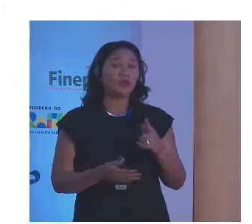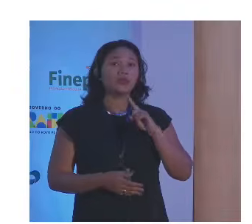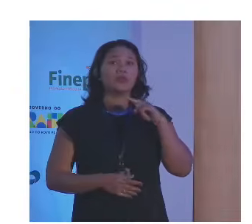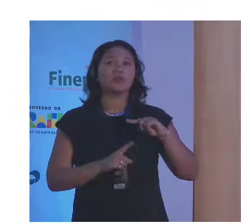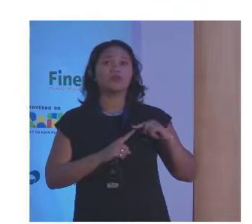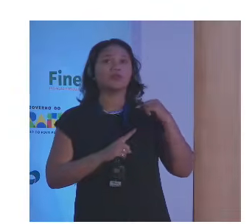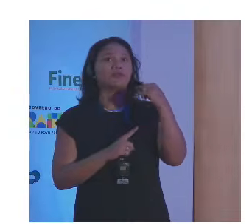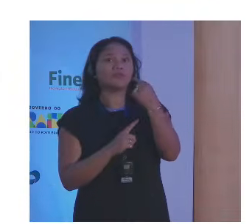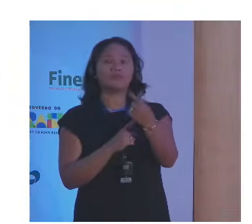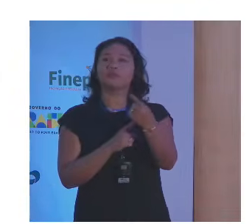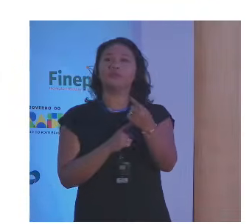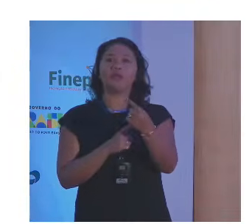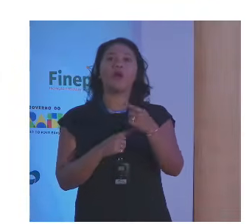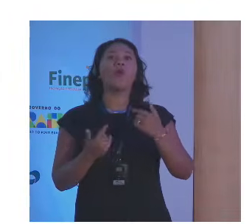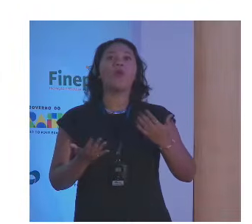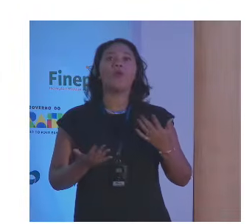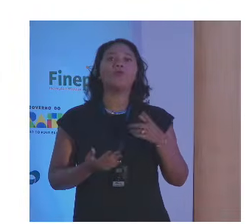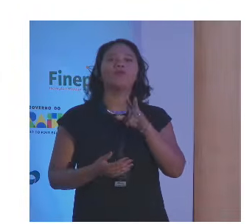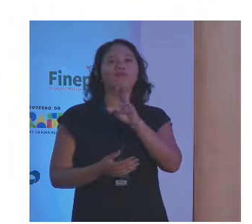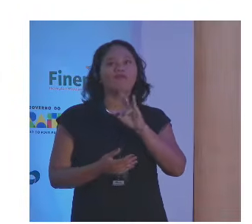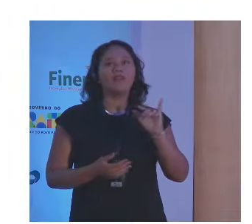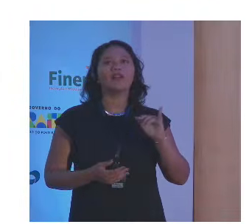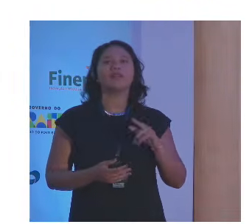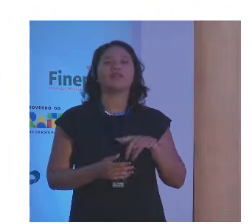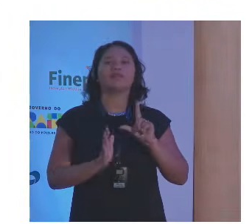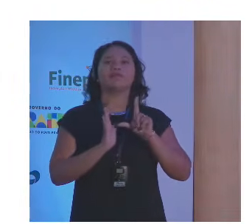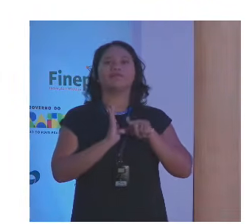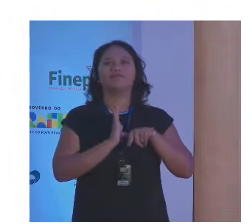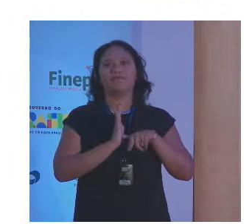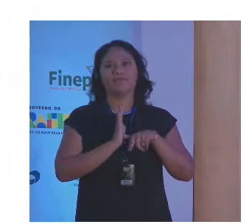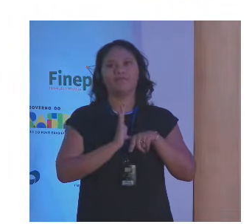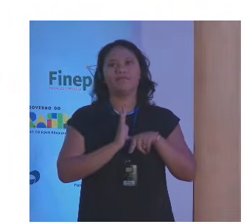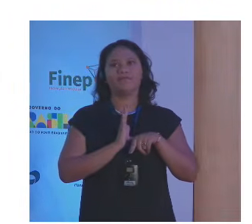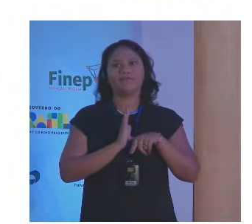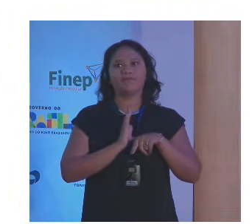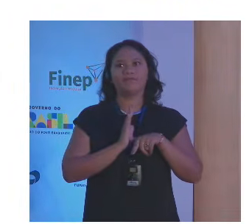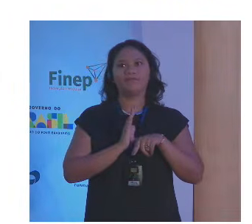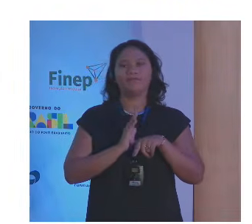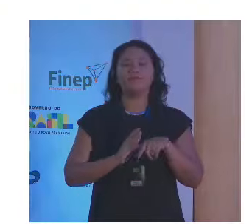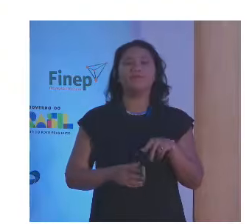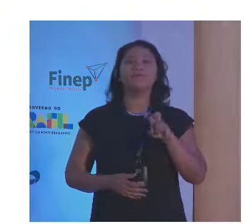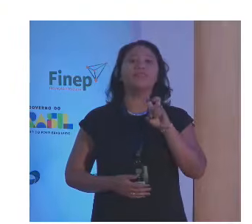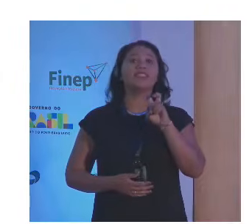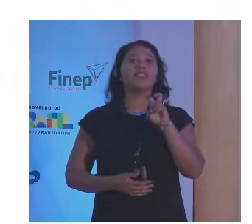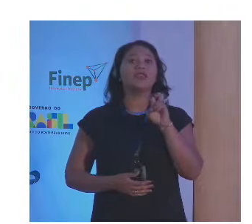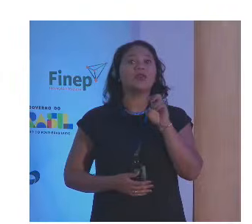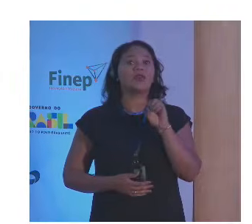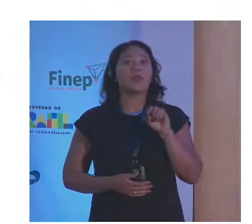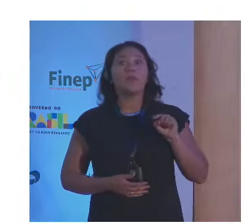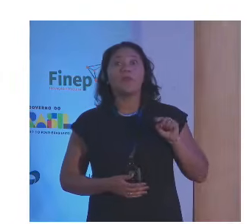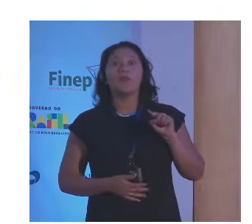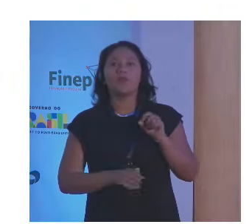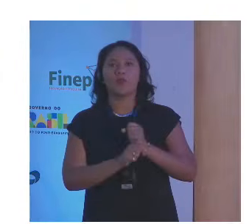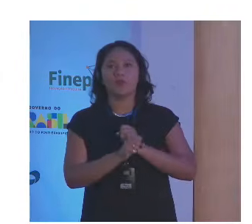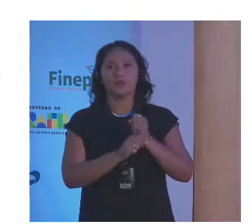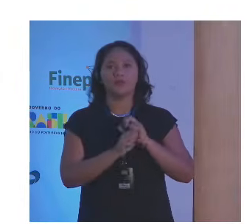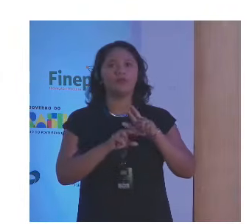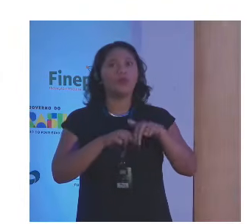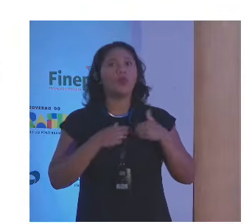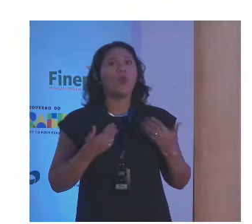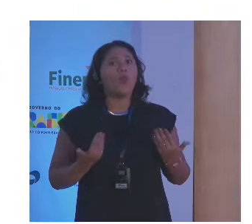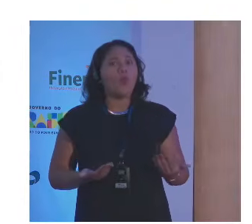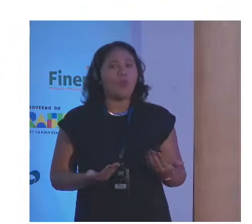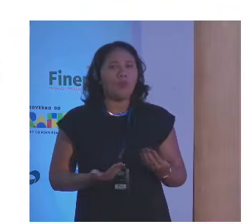period is probably delayed by 50,000 years. And the reason for that is the extremely high